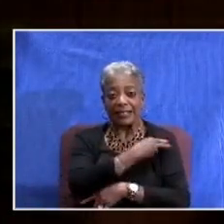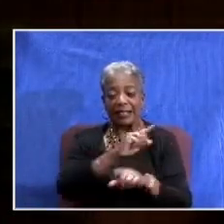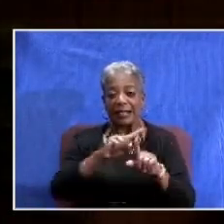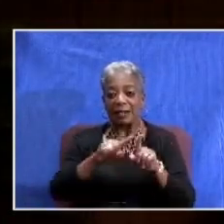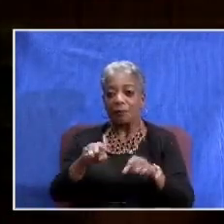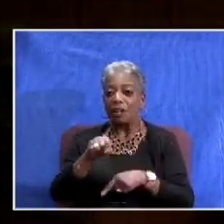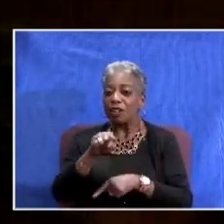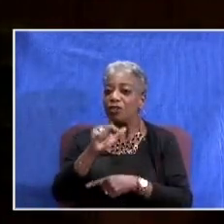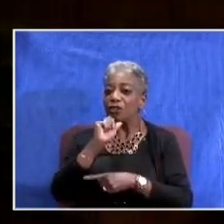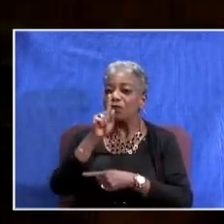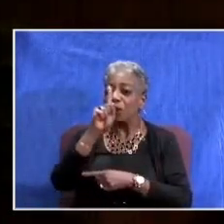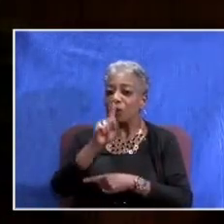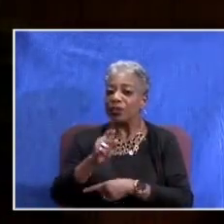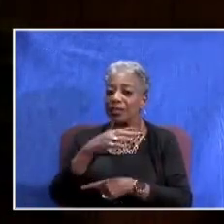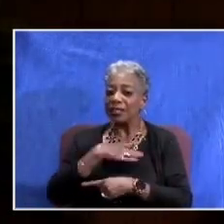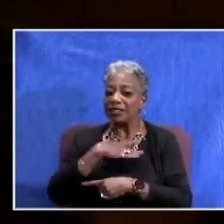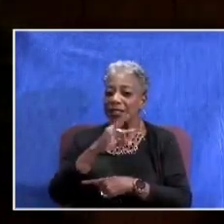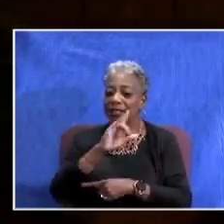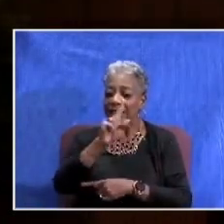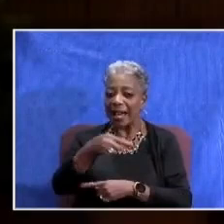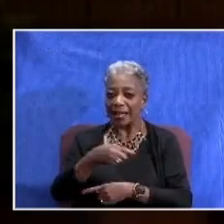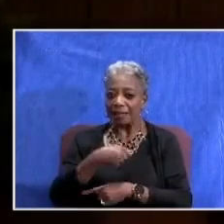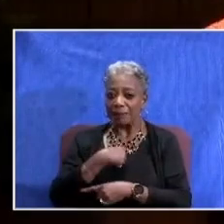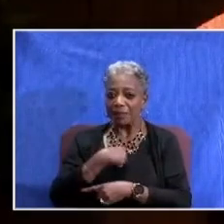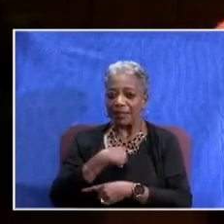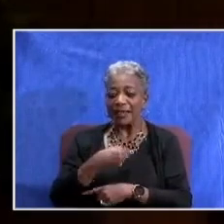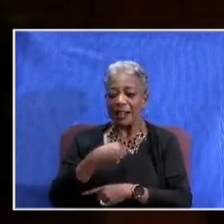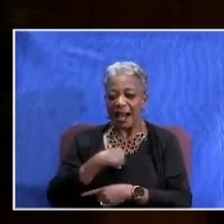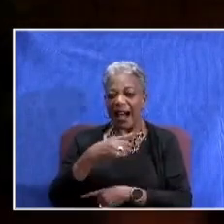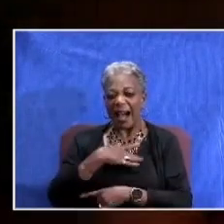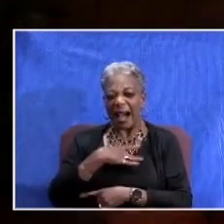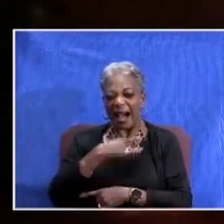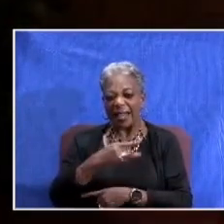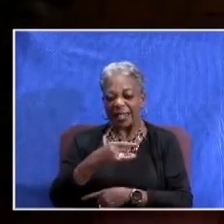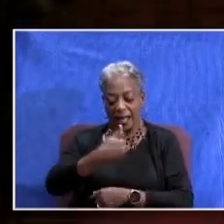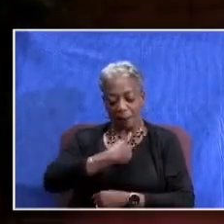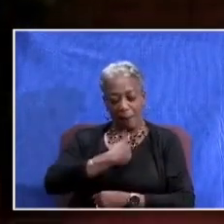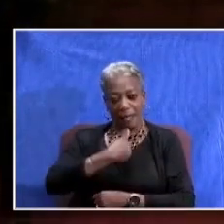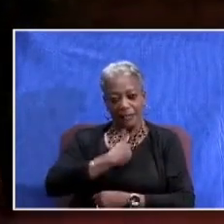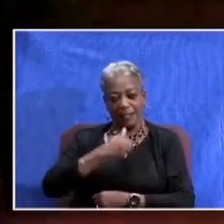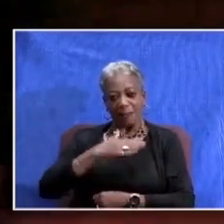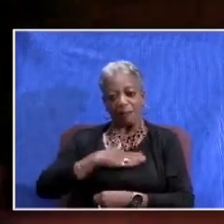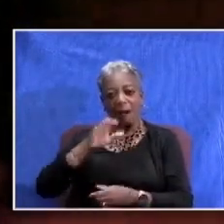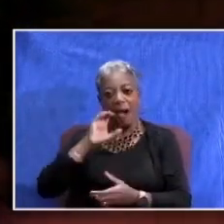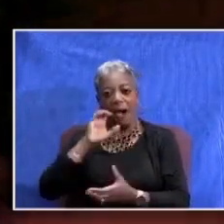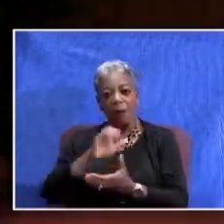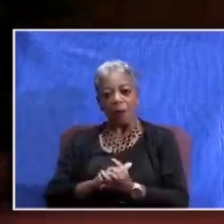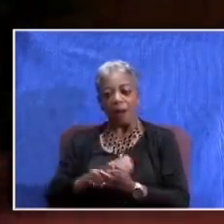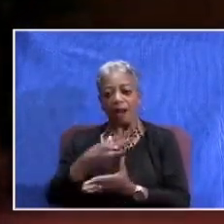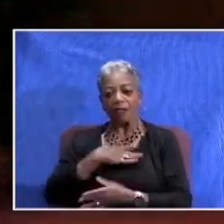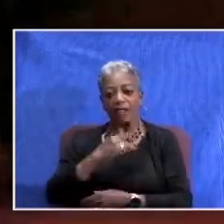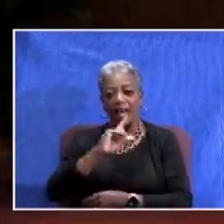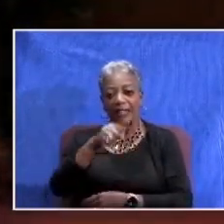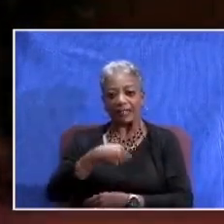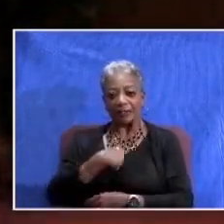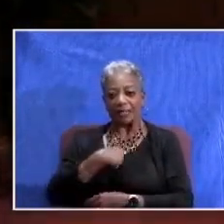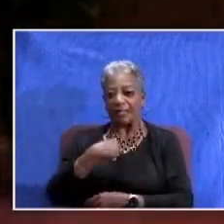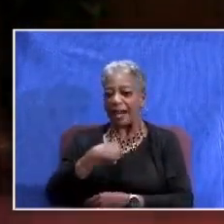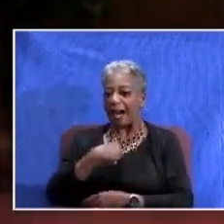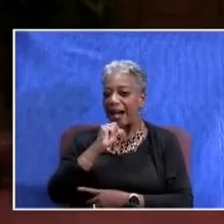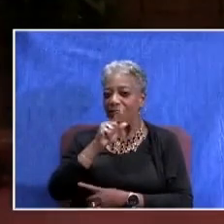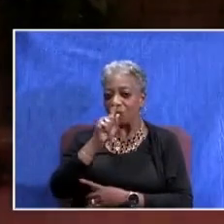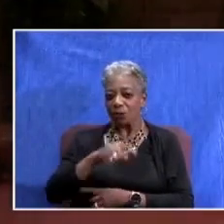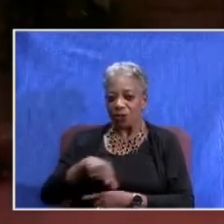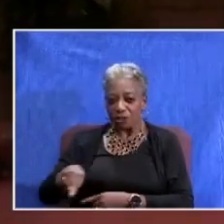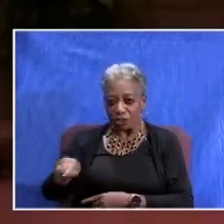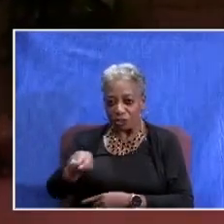you to like me. I like myself. Barnetta likes me. I don't need you to like me. I want